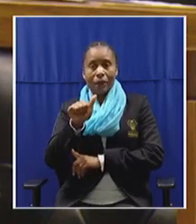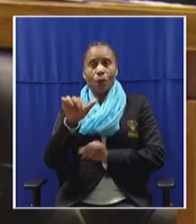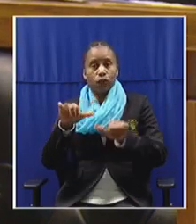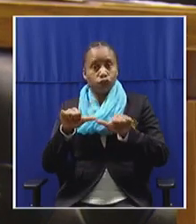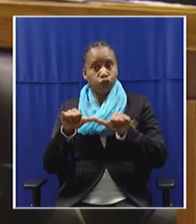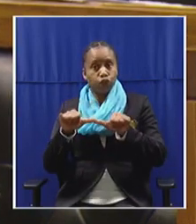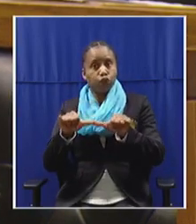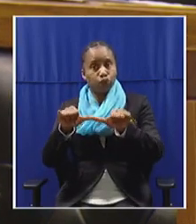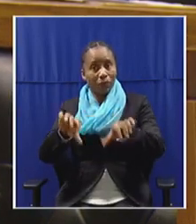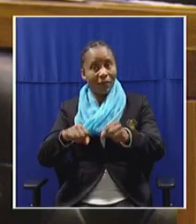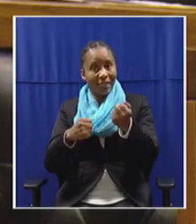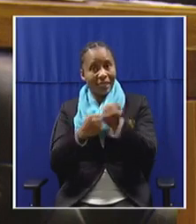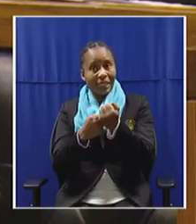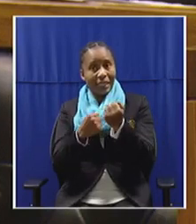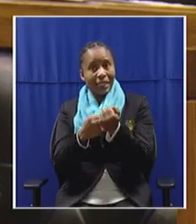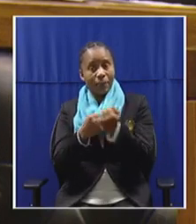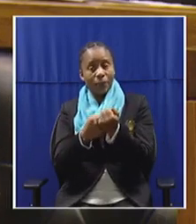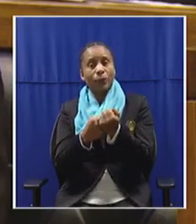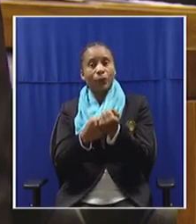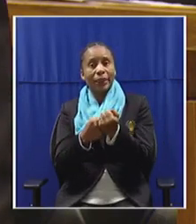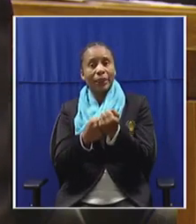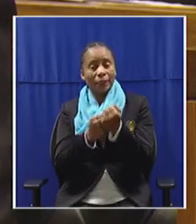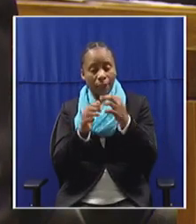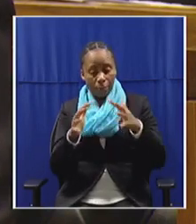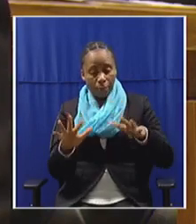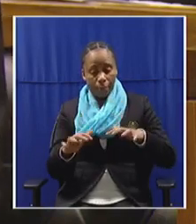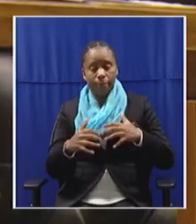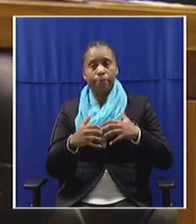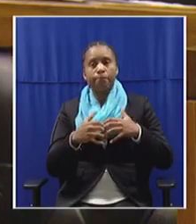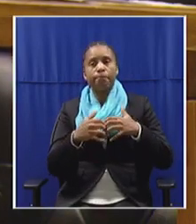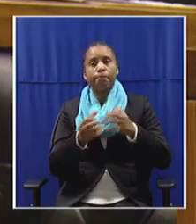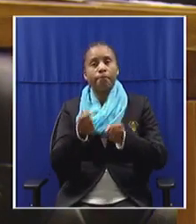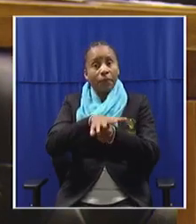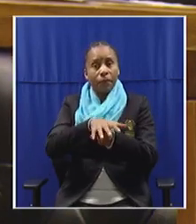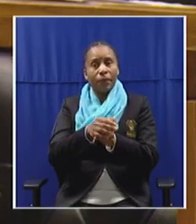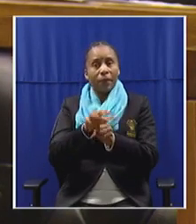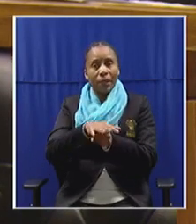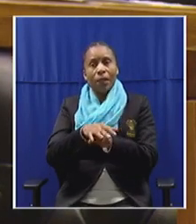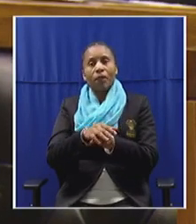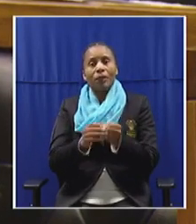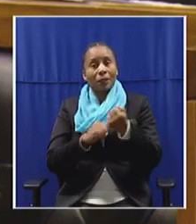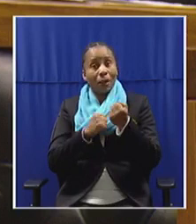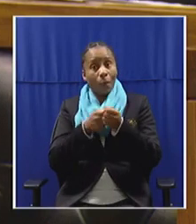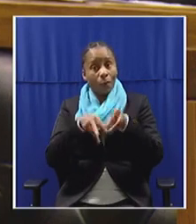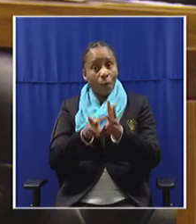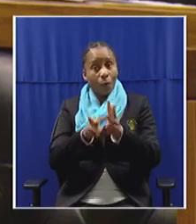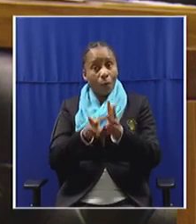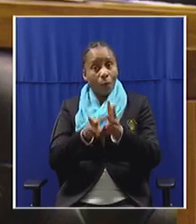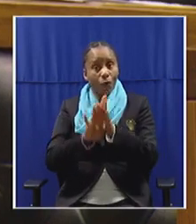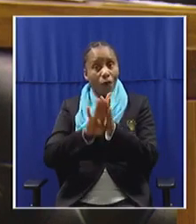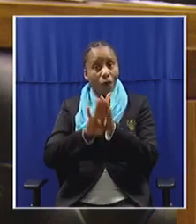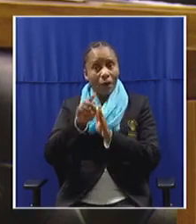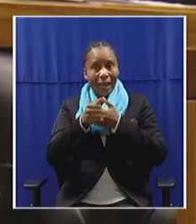continue to support and implement support measures to improve leadership